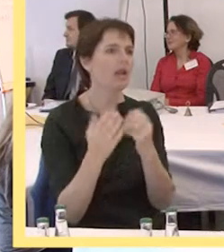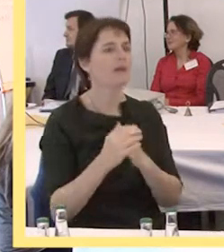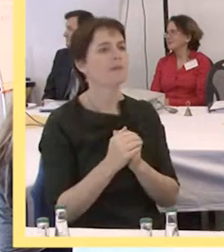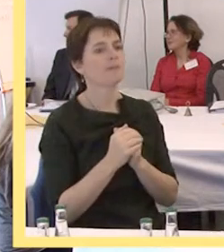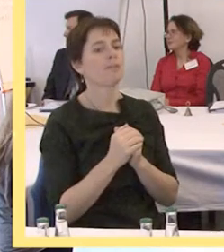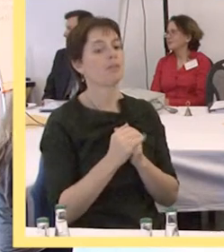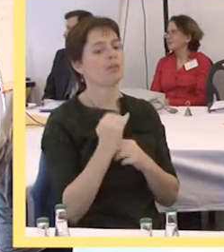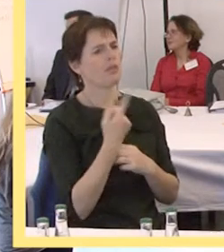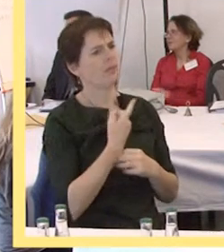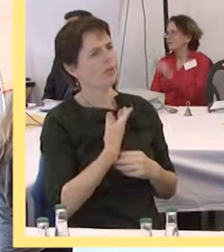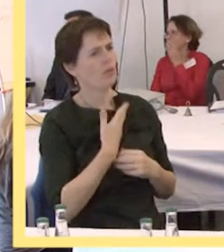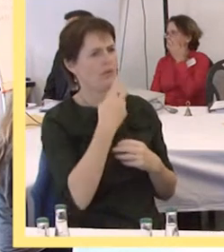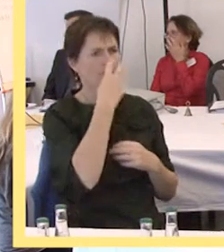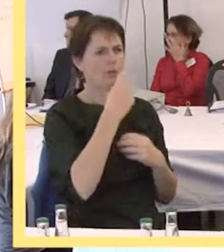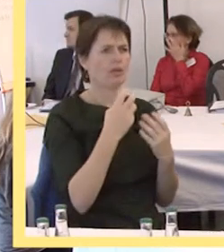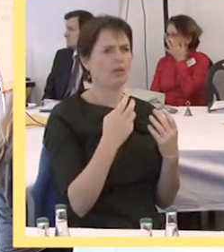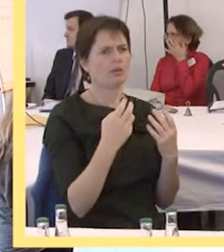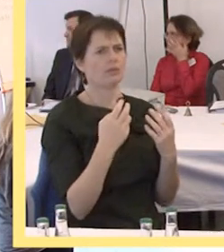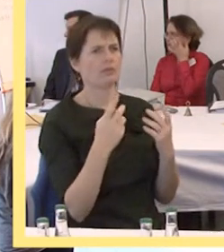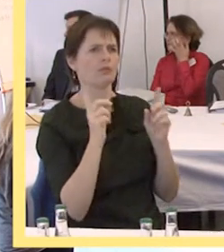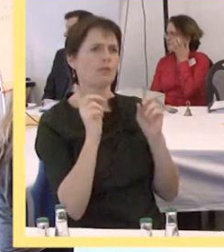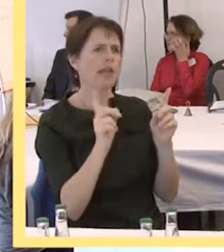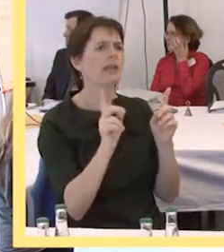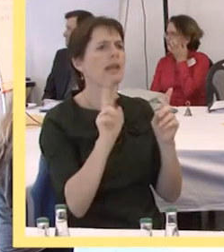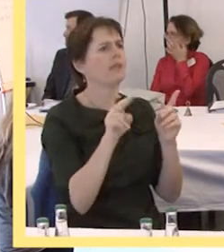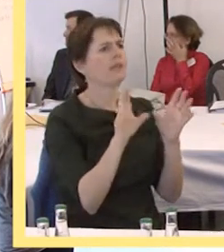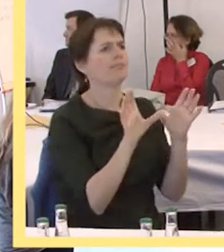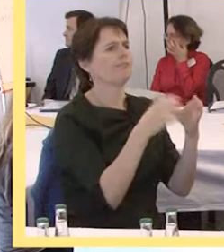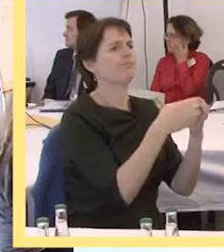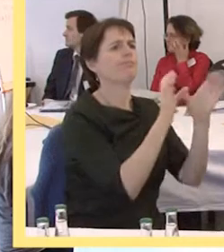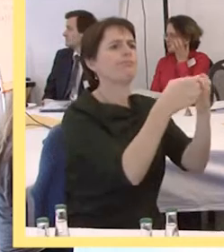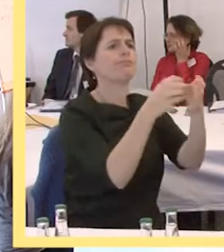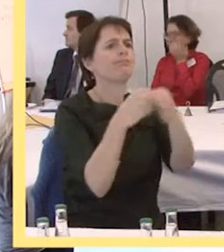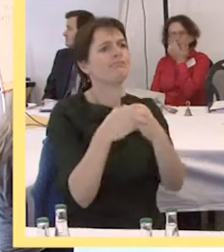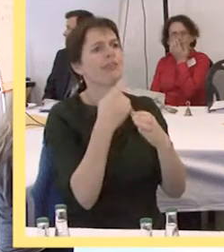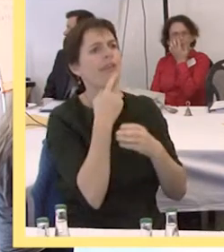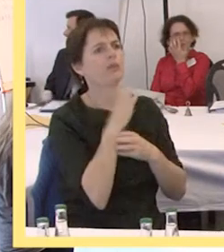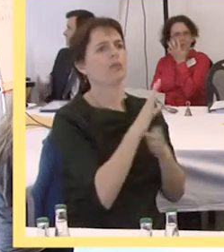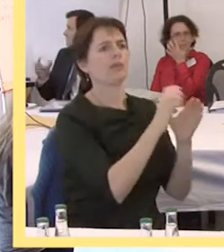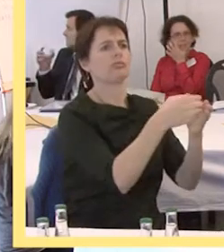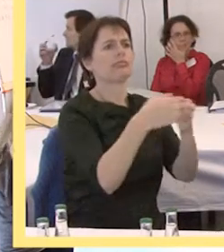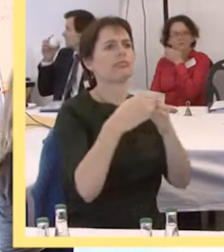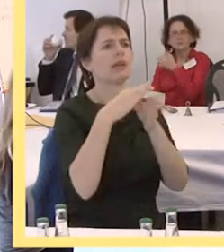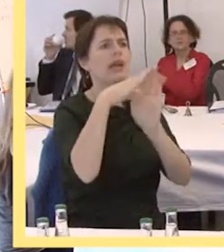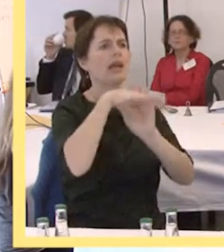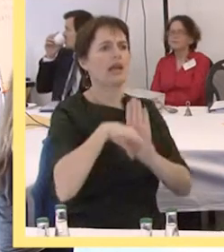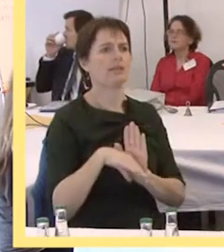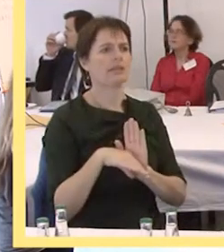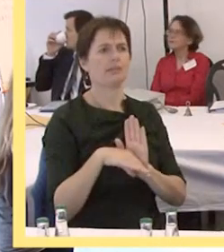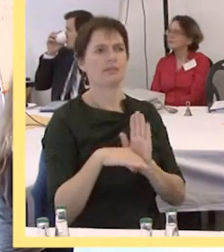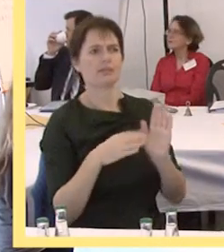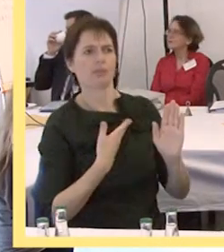how can we cluster or group those guidelines. We found that there